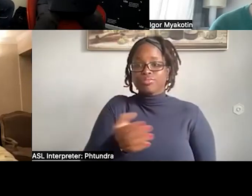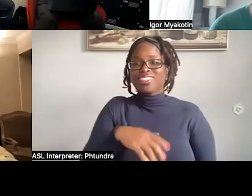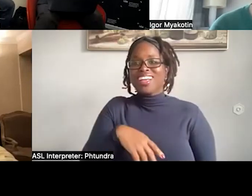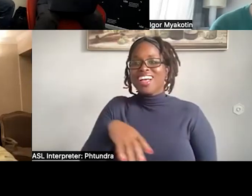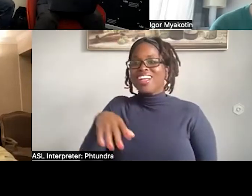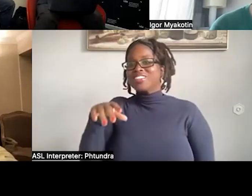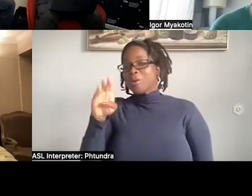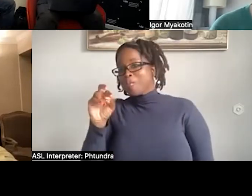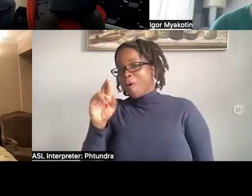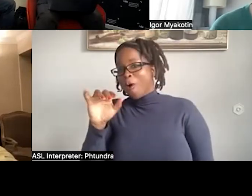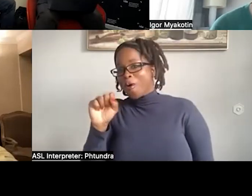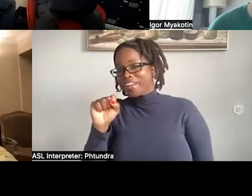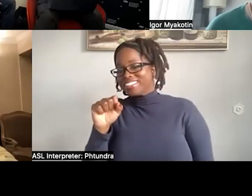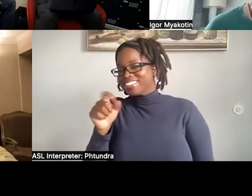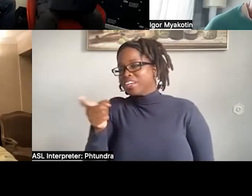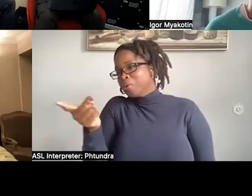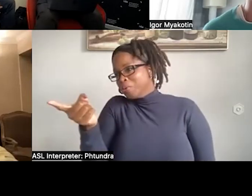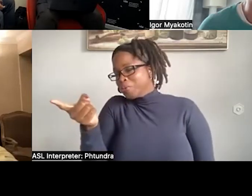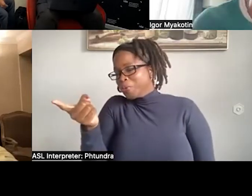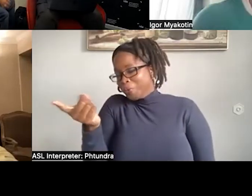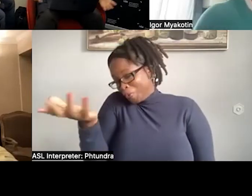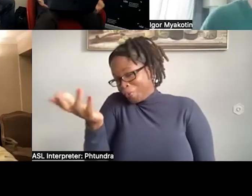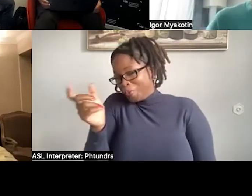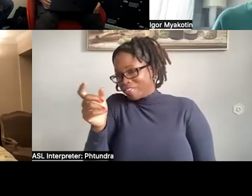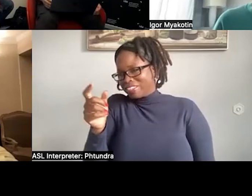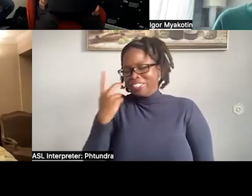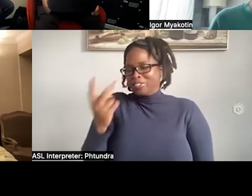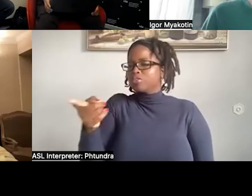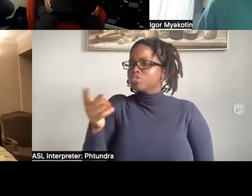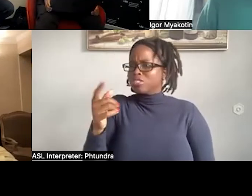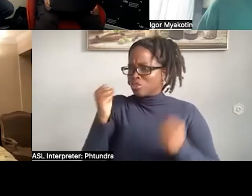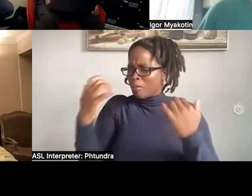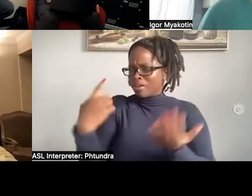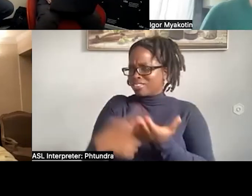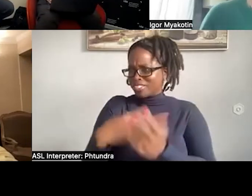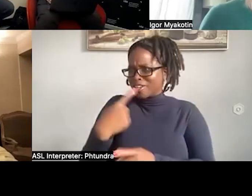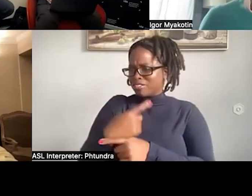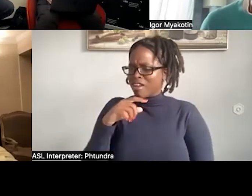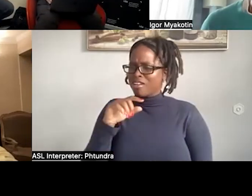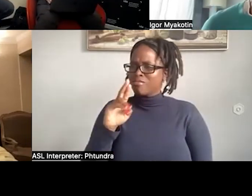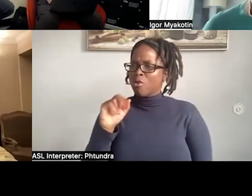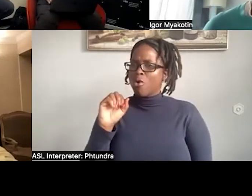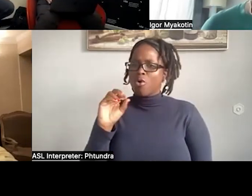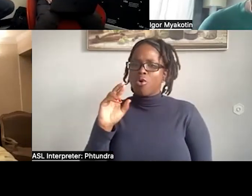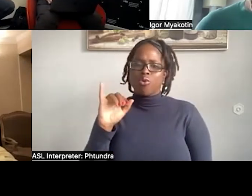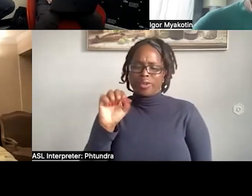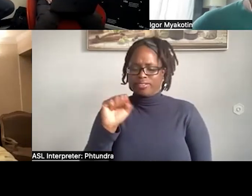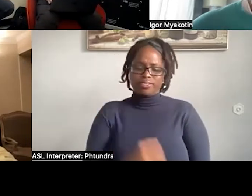I'm kind of aiming that at you because I know there's, you know, there's so much to talk about. Yeah.